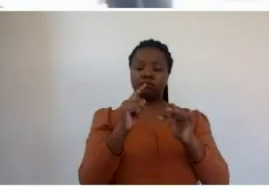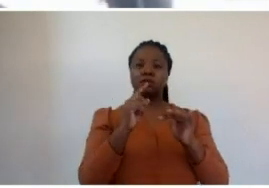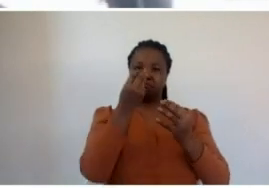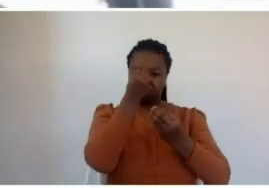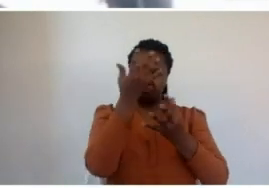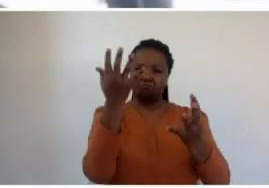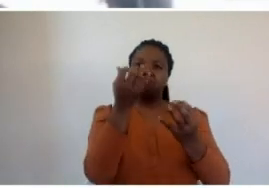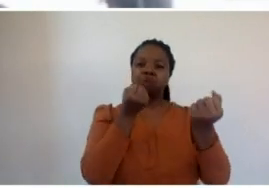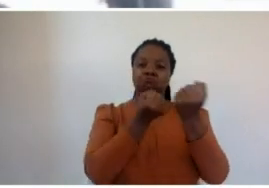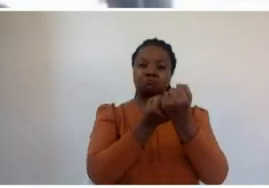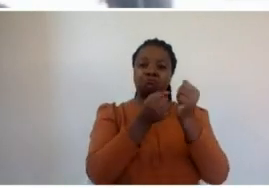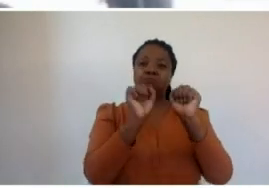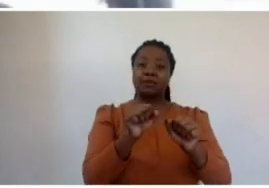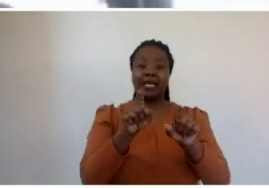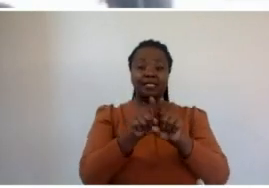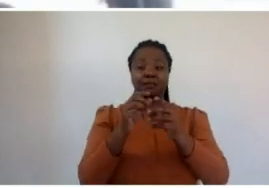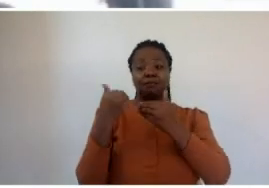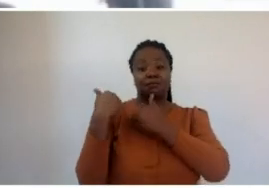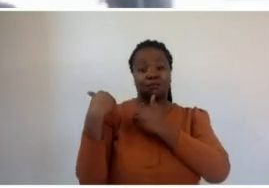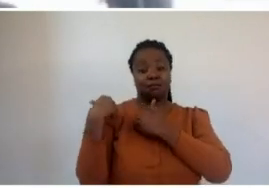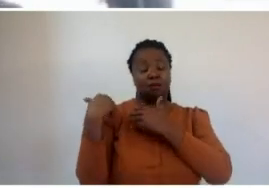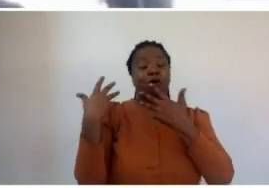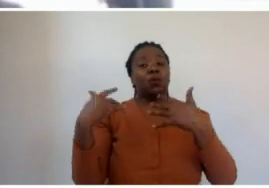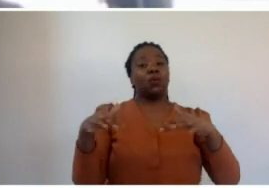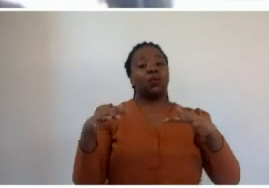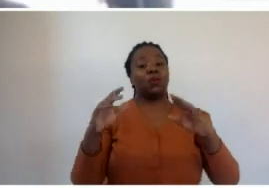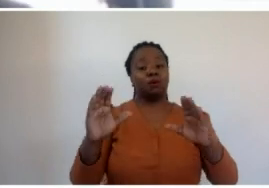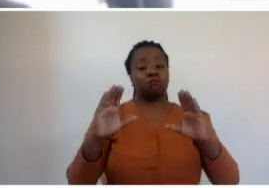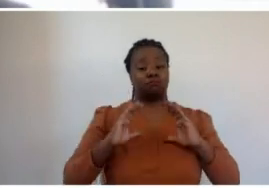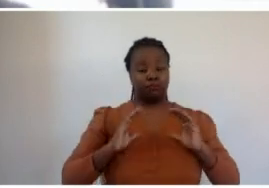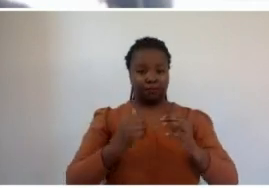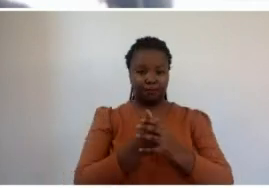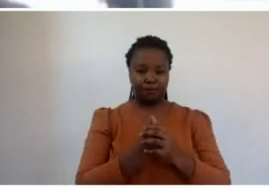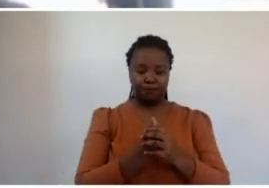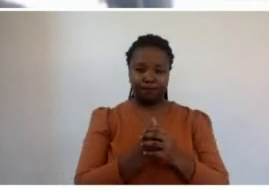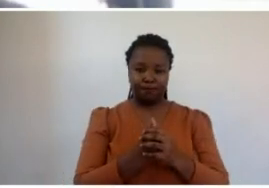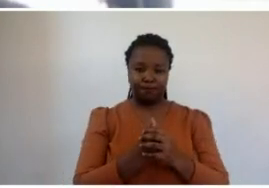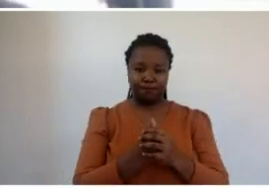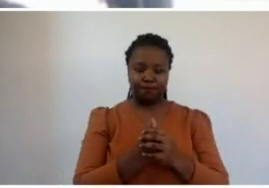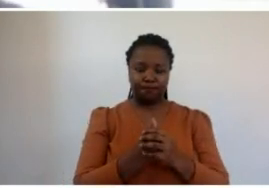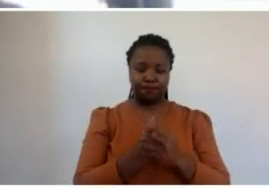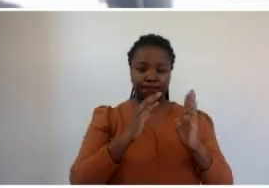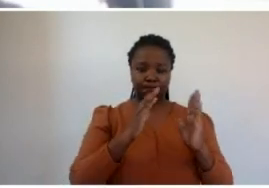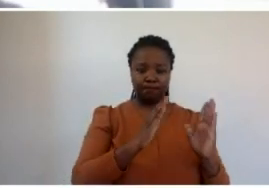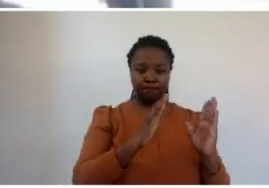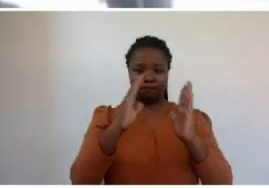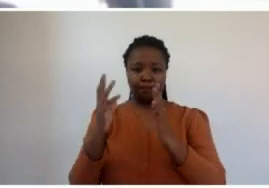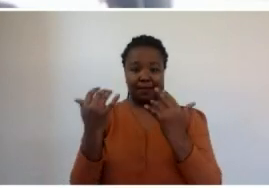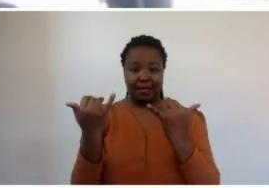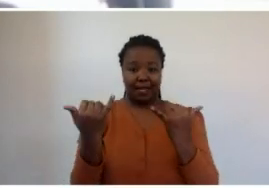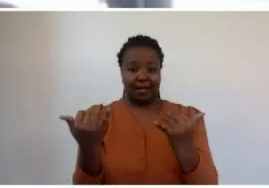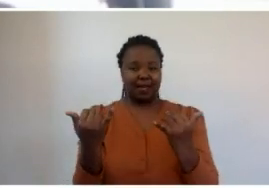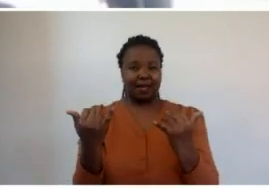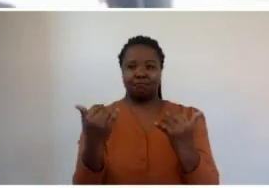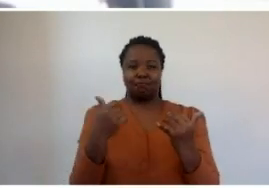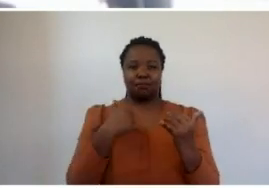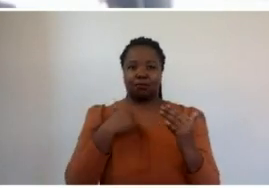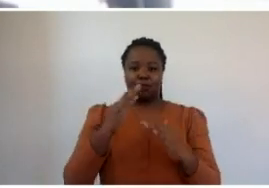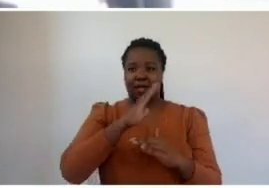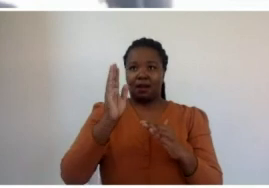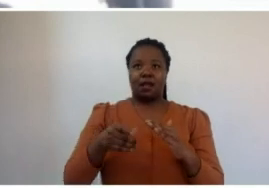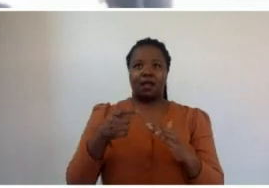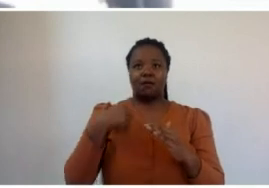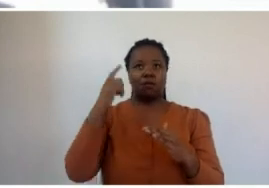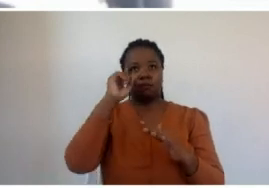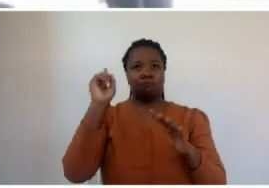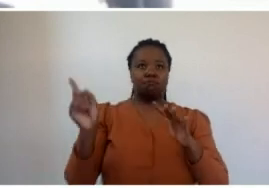huge responsibilities picked up in the global south. Now, nobody could have imagined when that compact was agreed